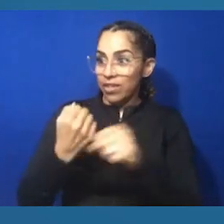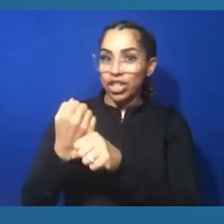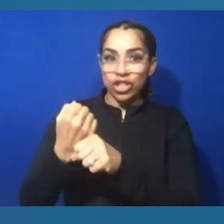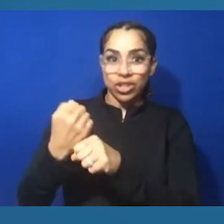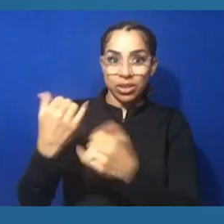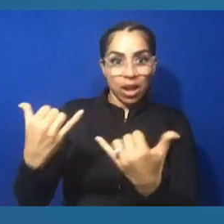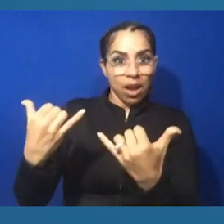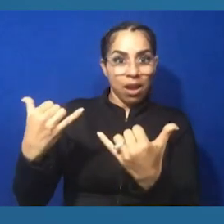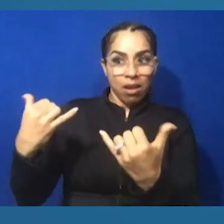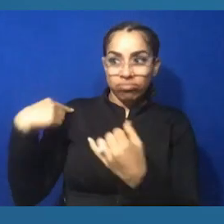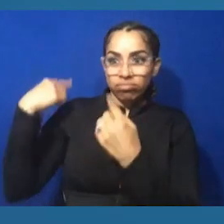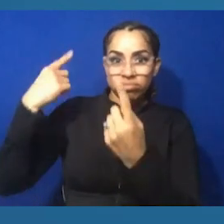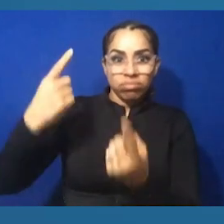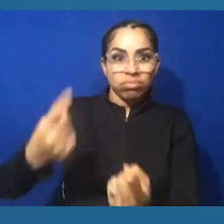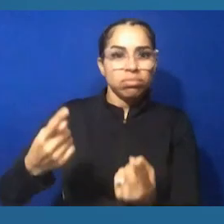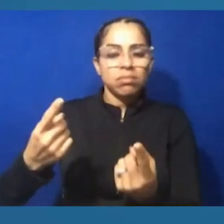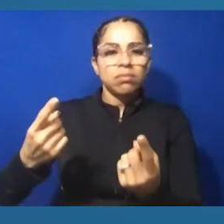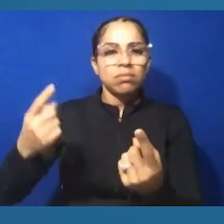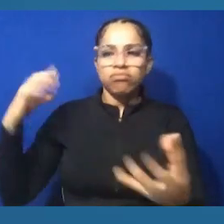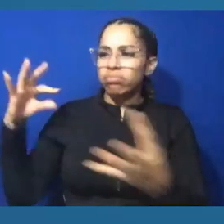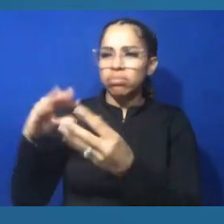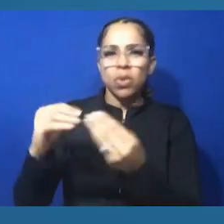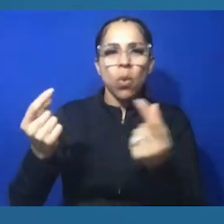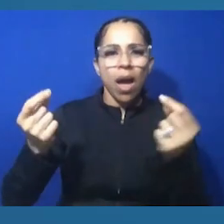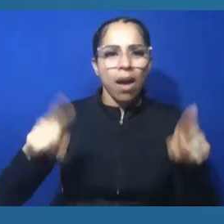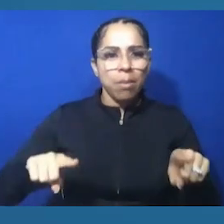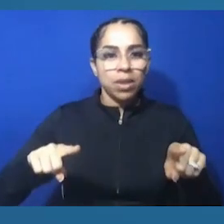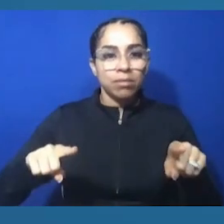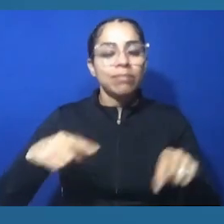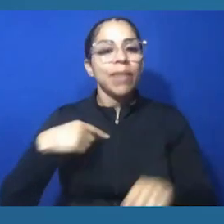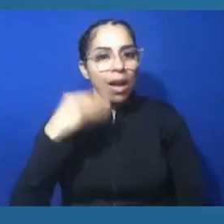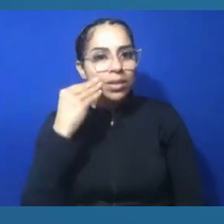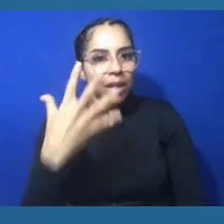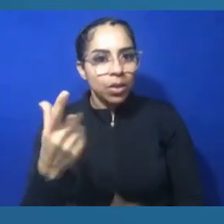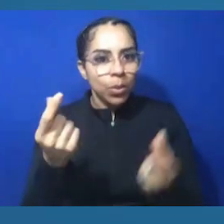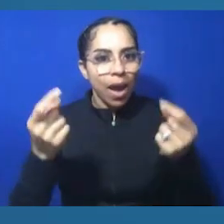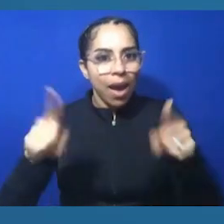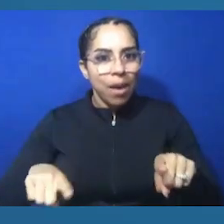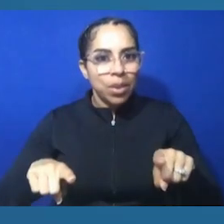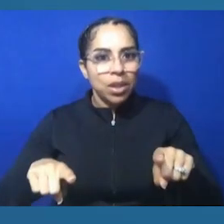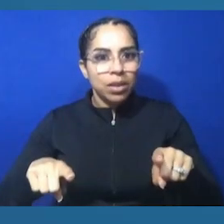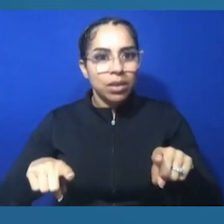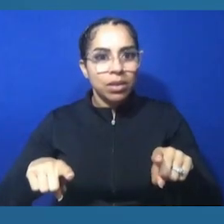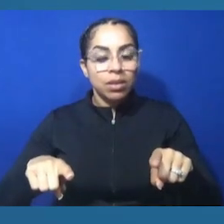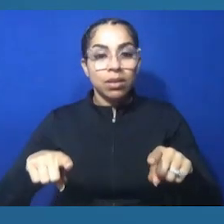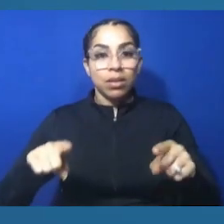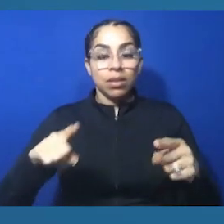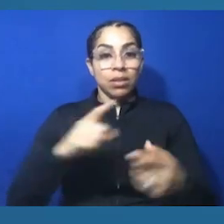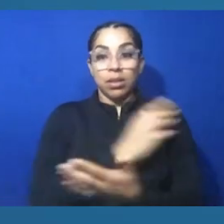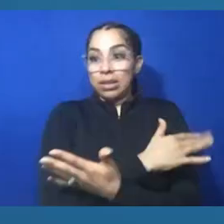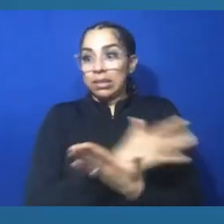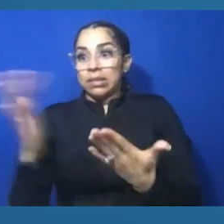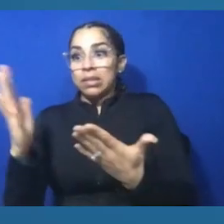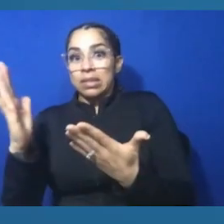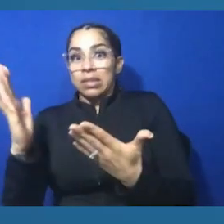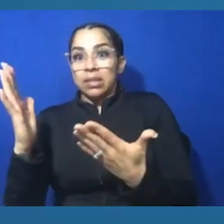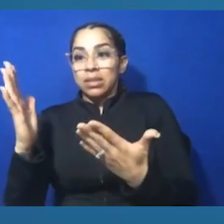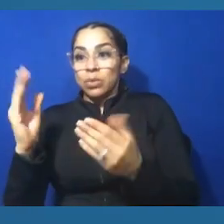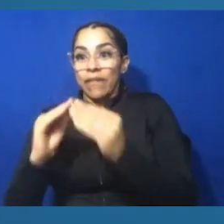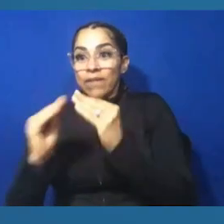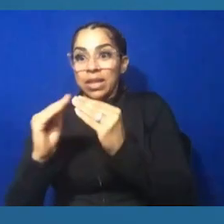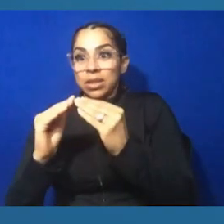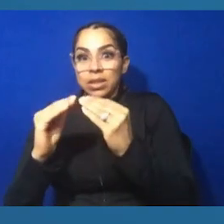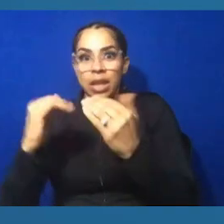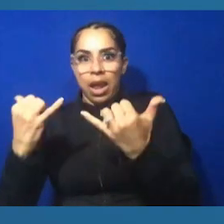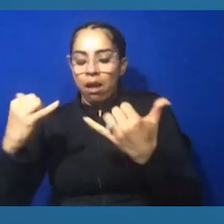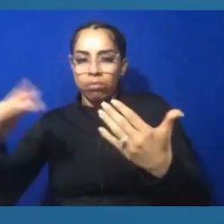has happened? I'll tell you what has happened. The pendulum went from one extreme to the other extreme,